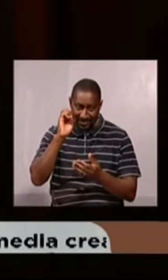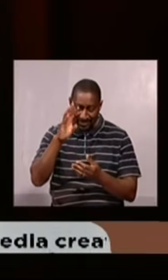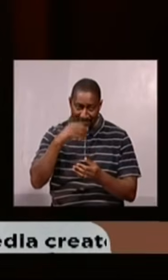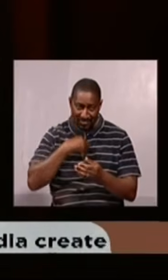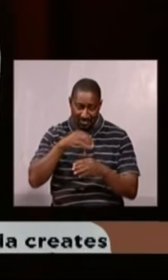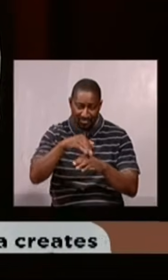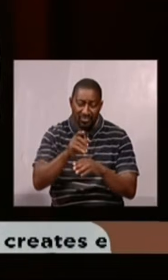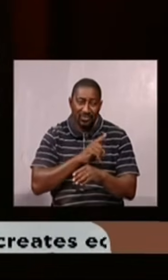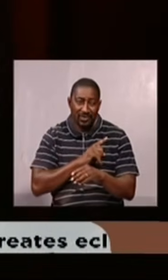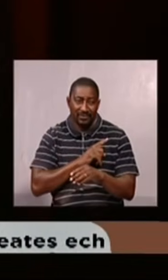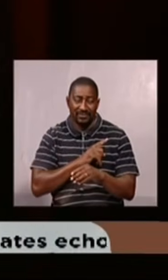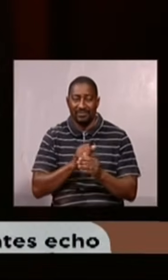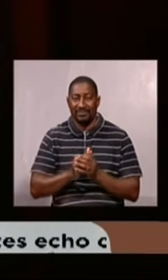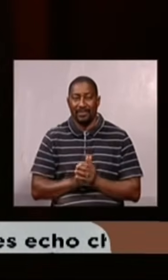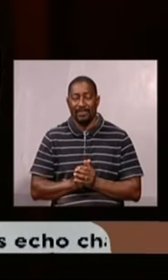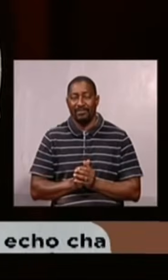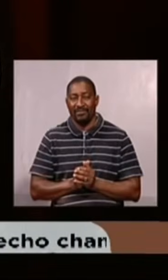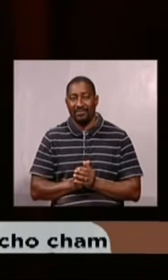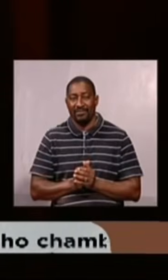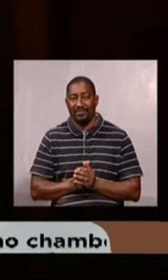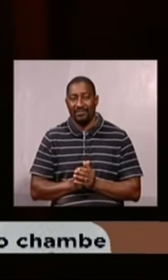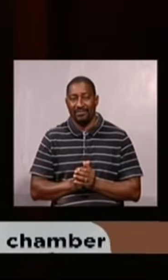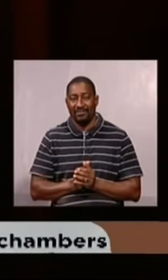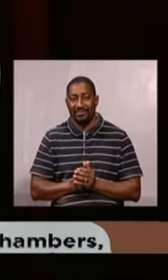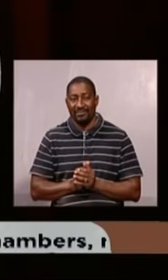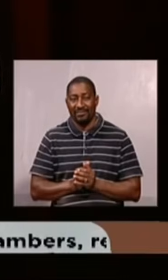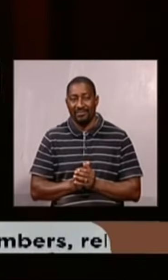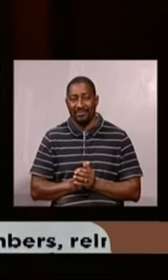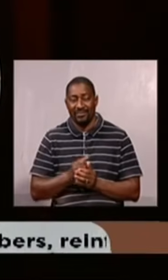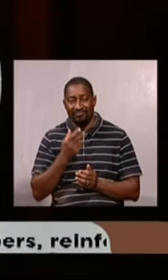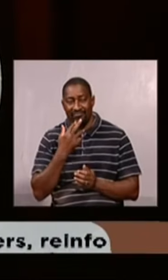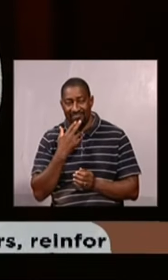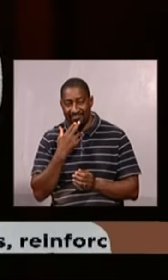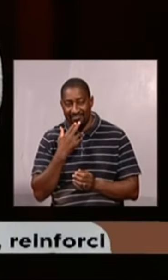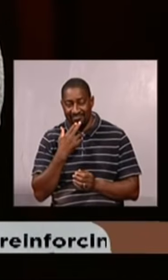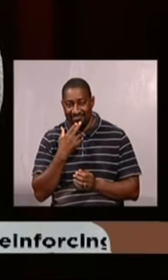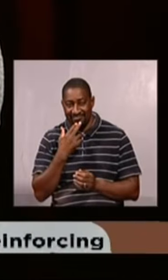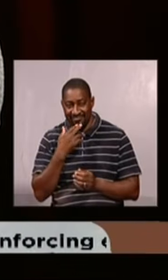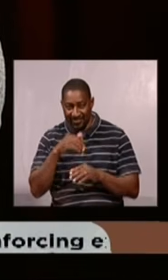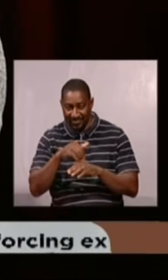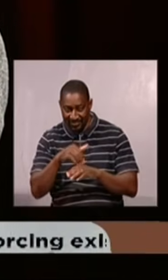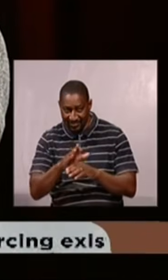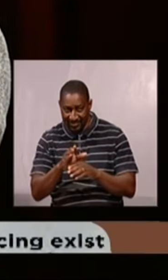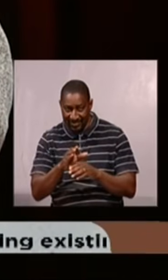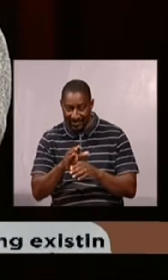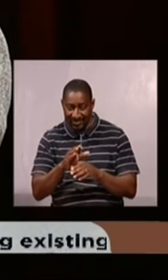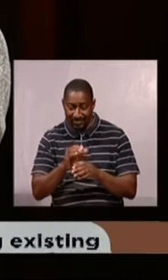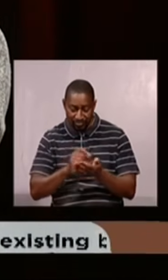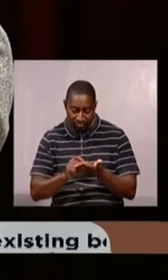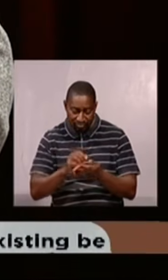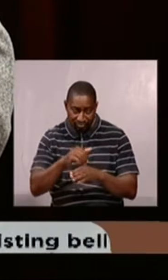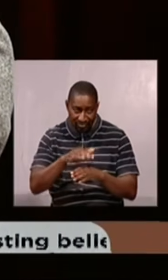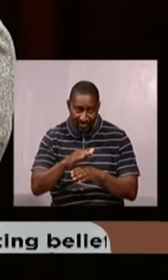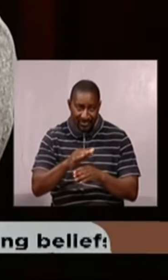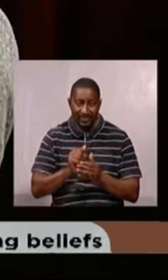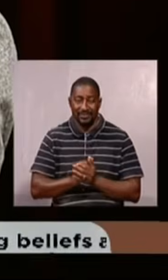misinformation. What if you get an SMS defaming the other party? Who sent it? And then those kind of things are still bound to